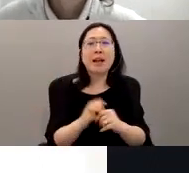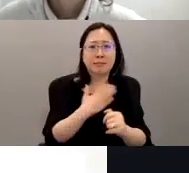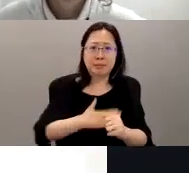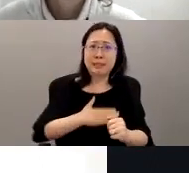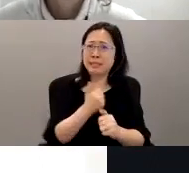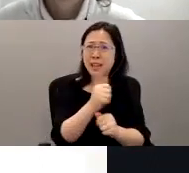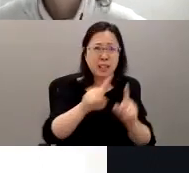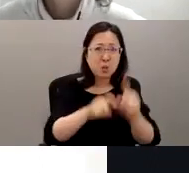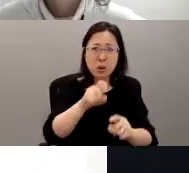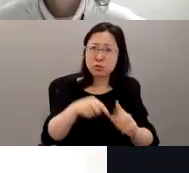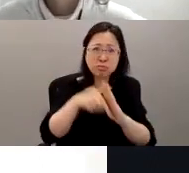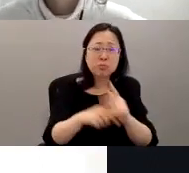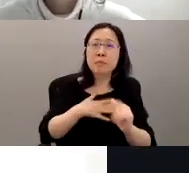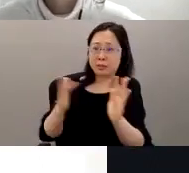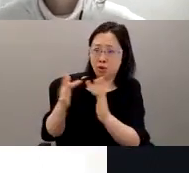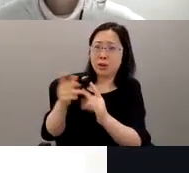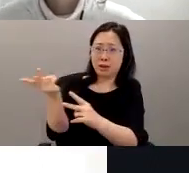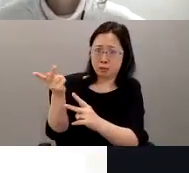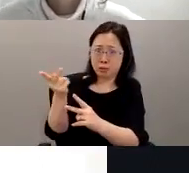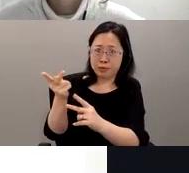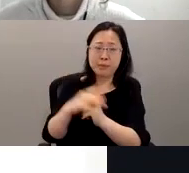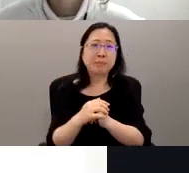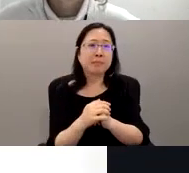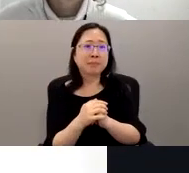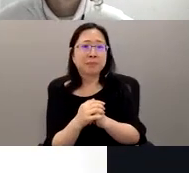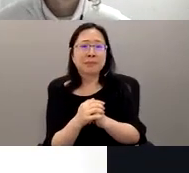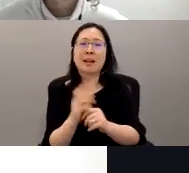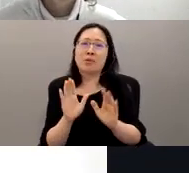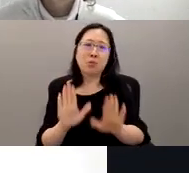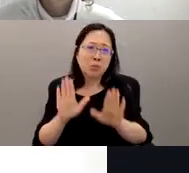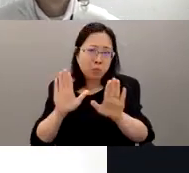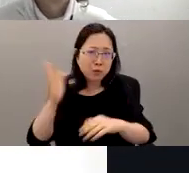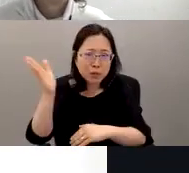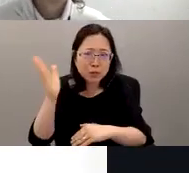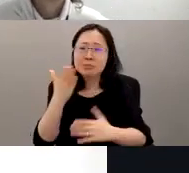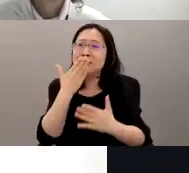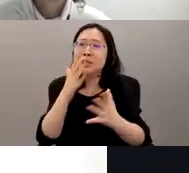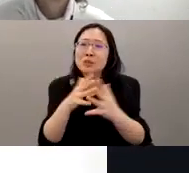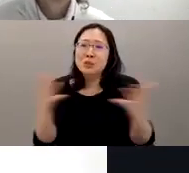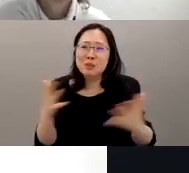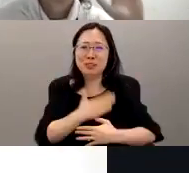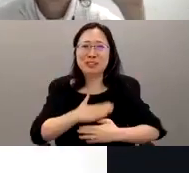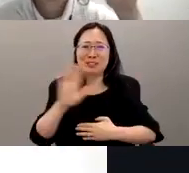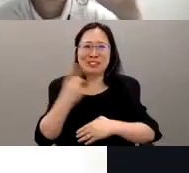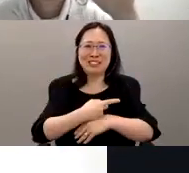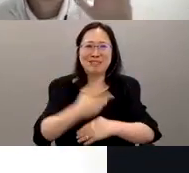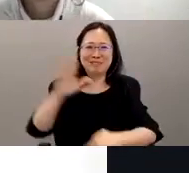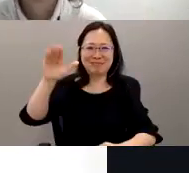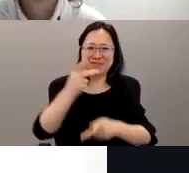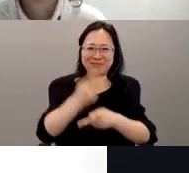if you have questions. Great presentation. Thank you so much and have a wonderful day. Take care.